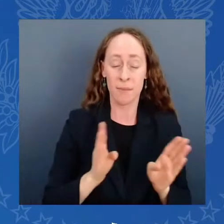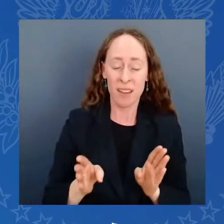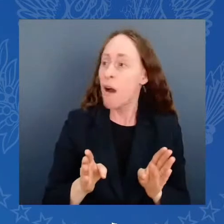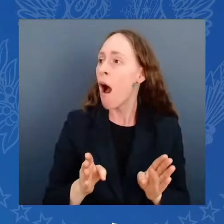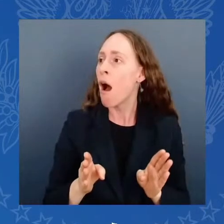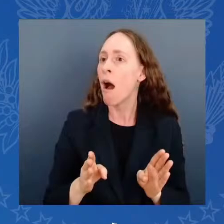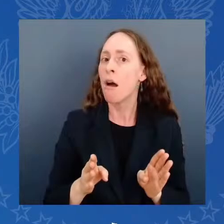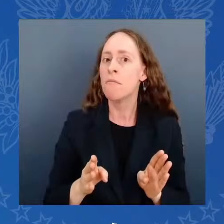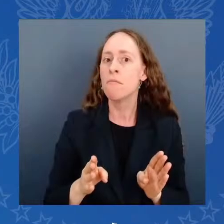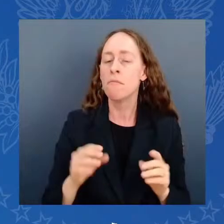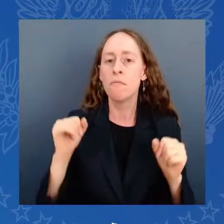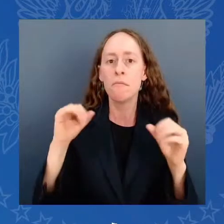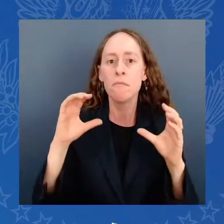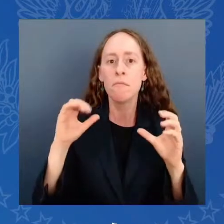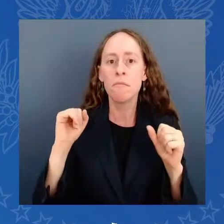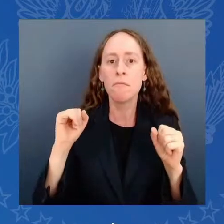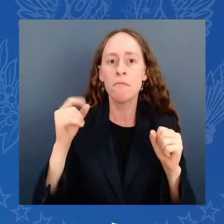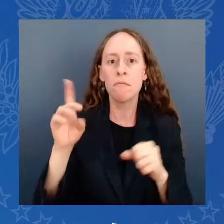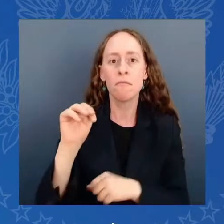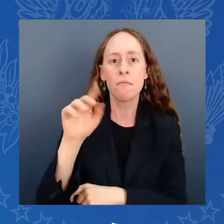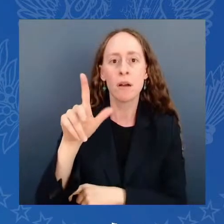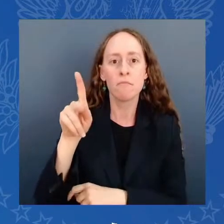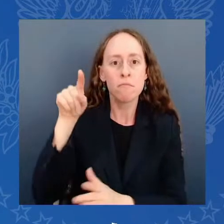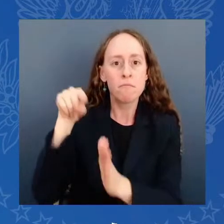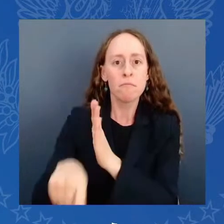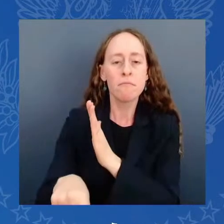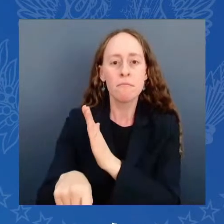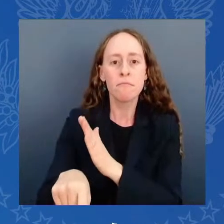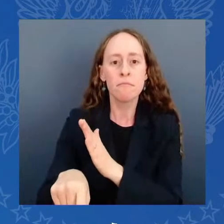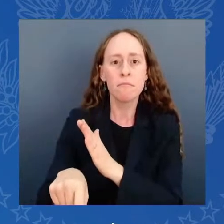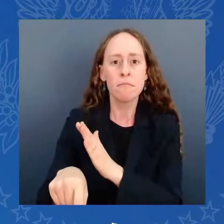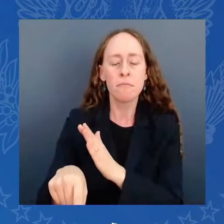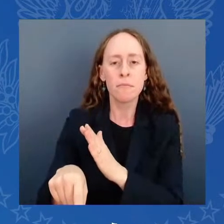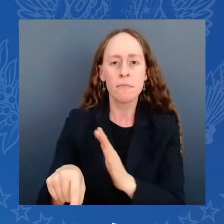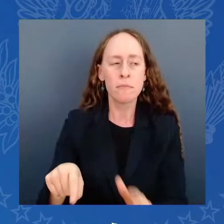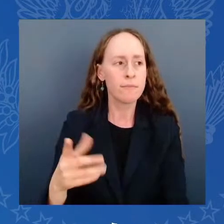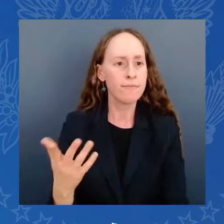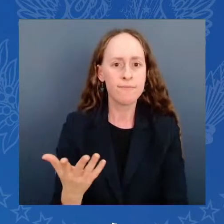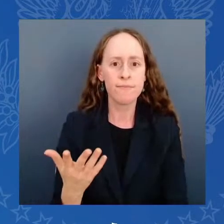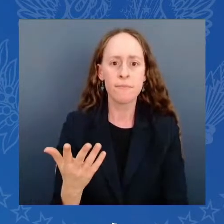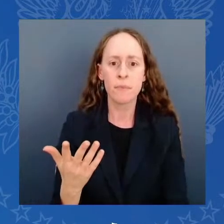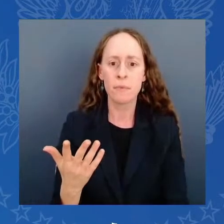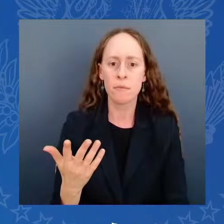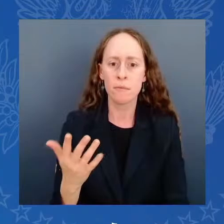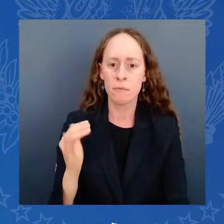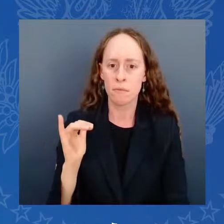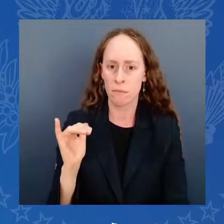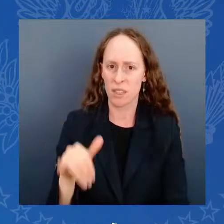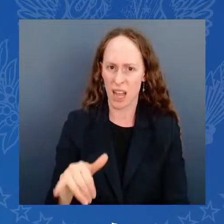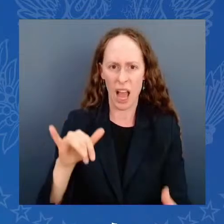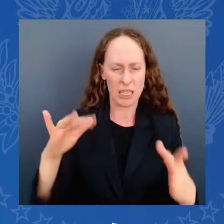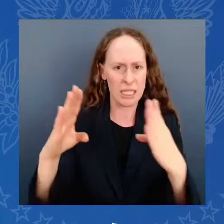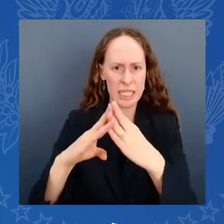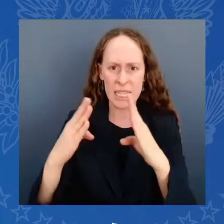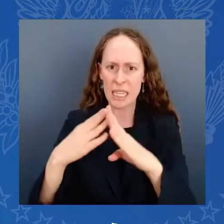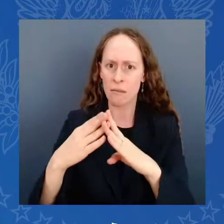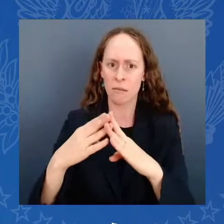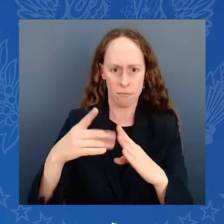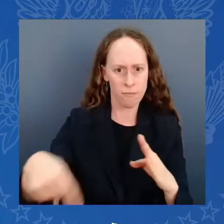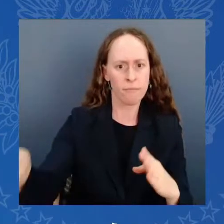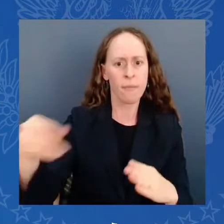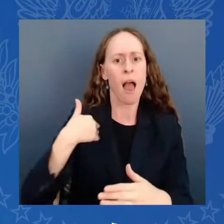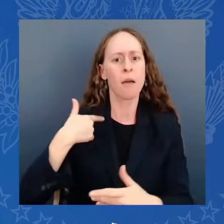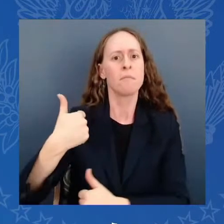nation, city in the nation, that had the military stationed on every corner with drawn bayonets for